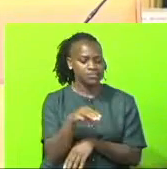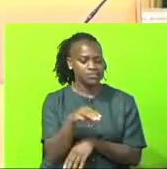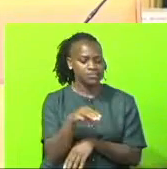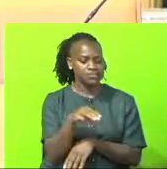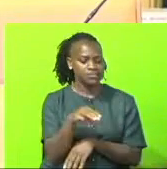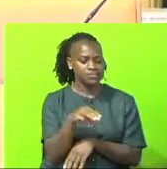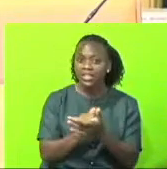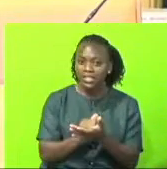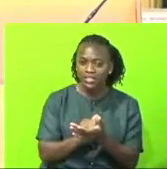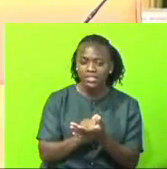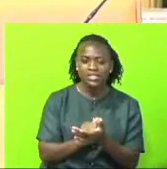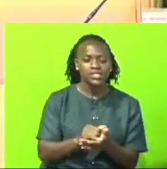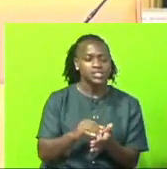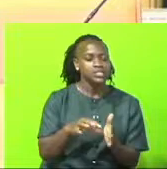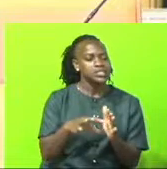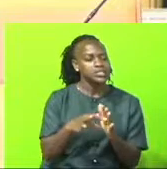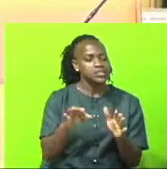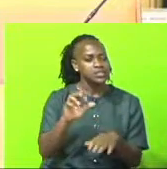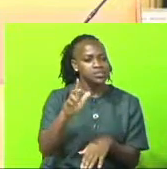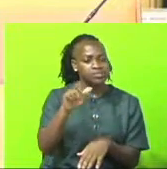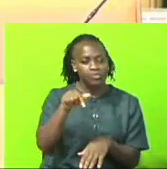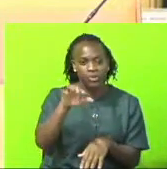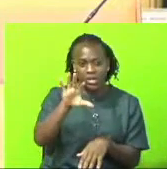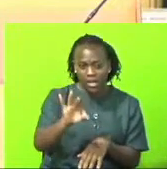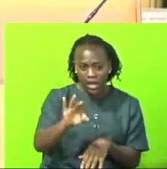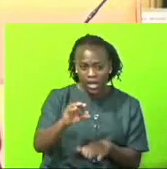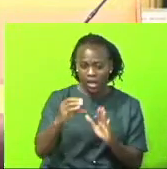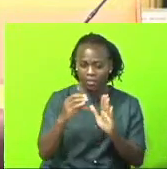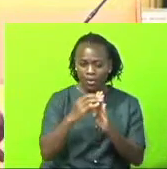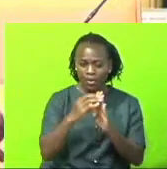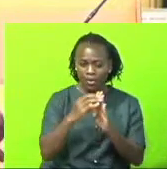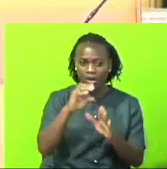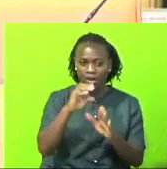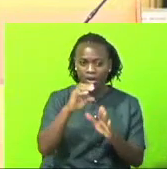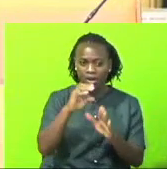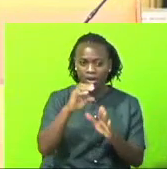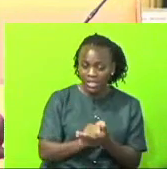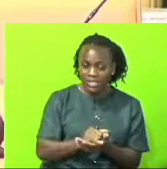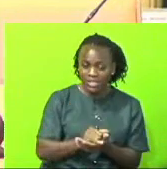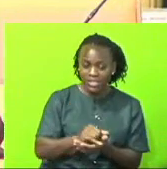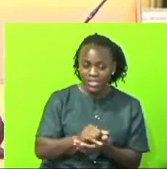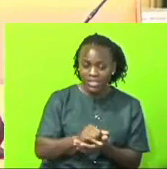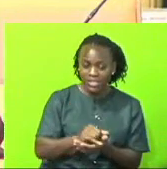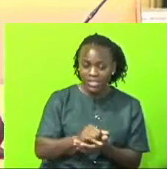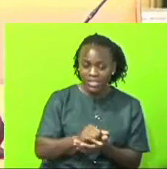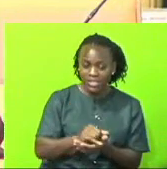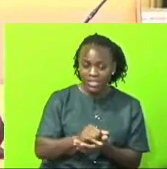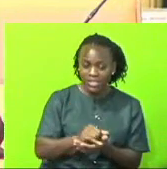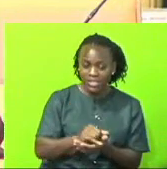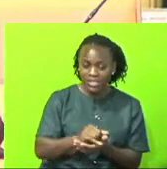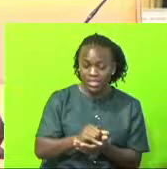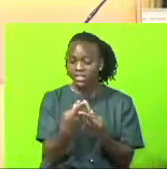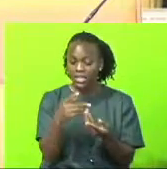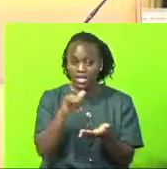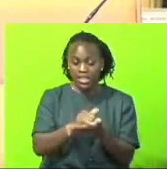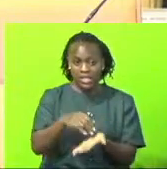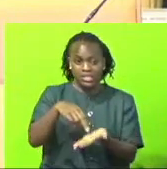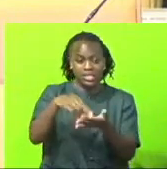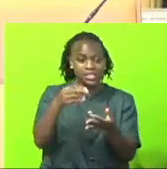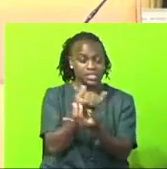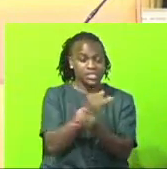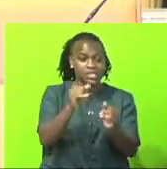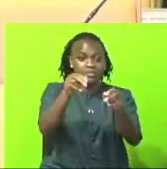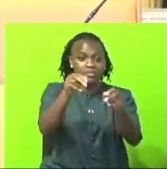9, Paragraph 1, that a member of the party who stands as an independent